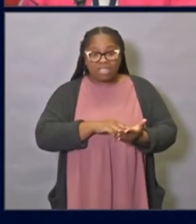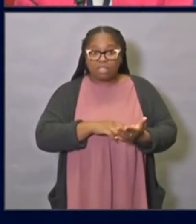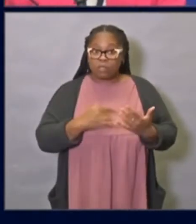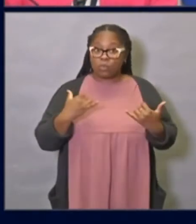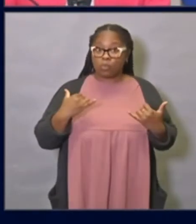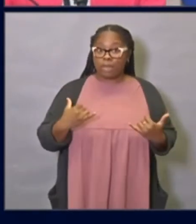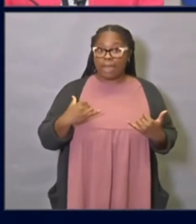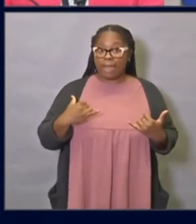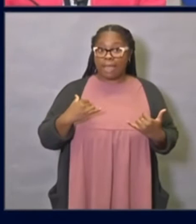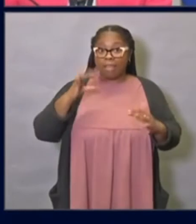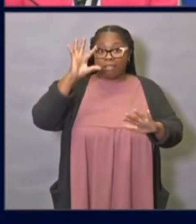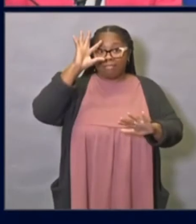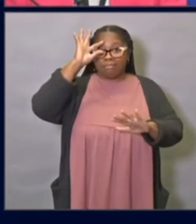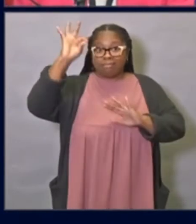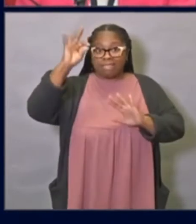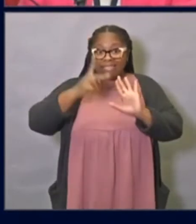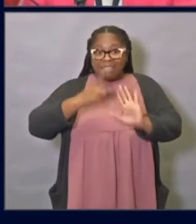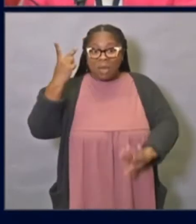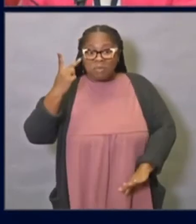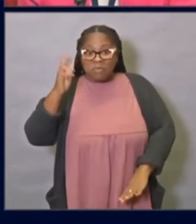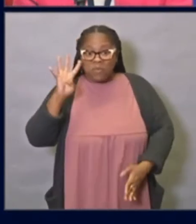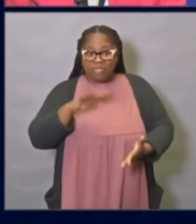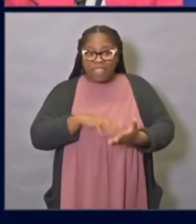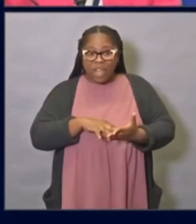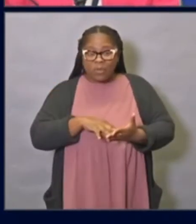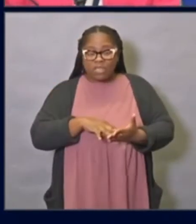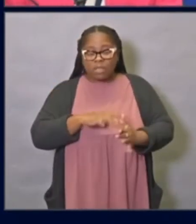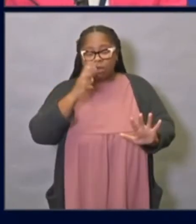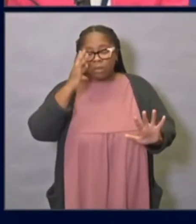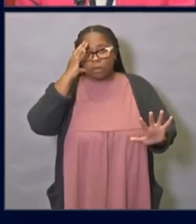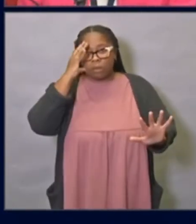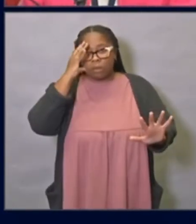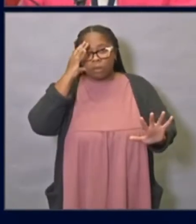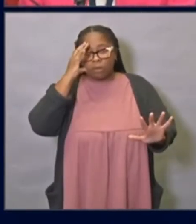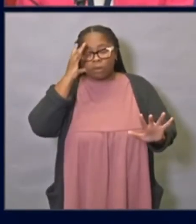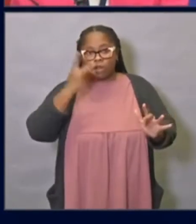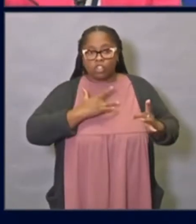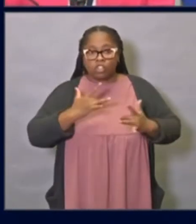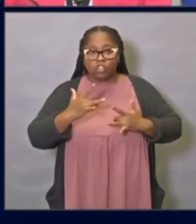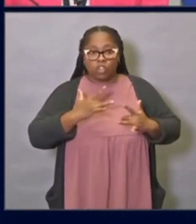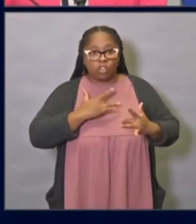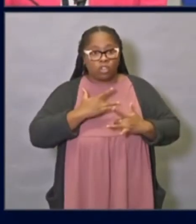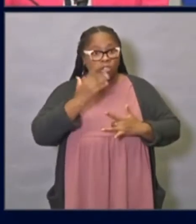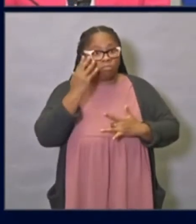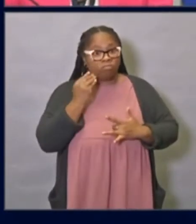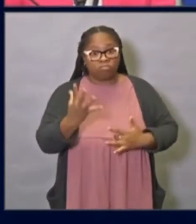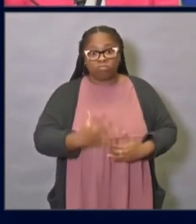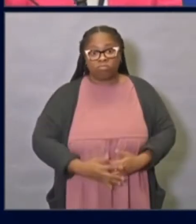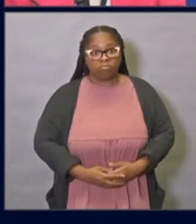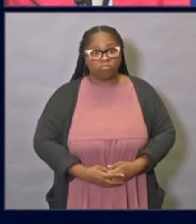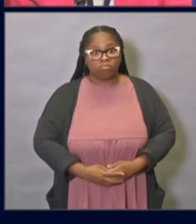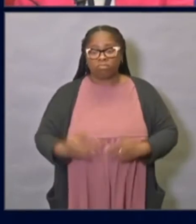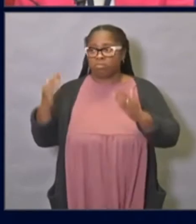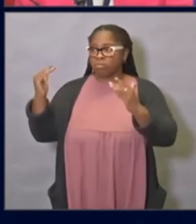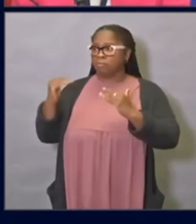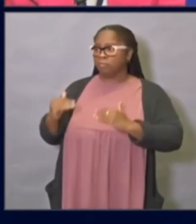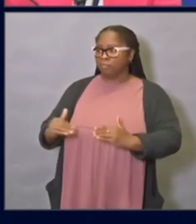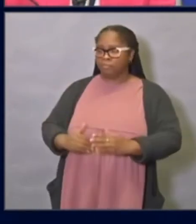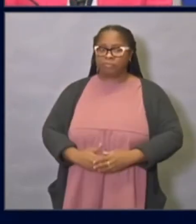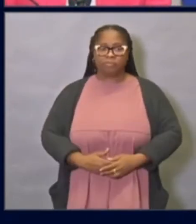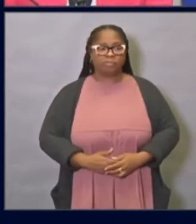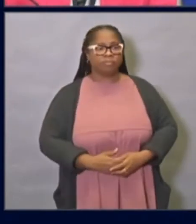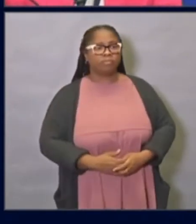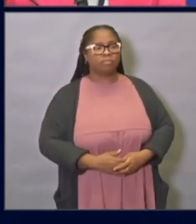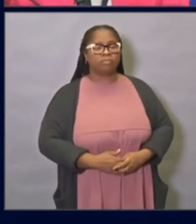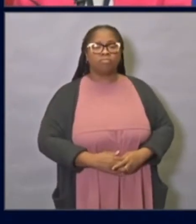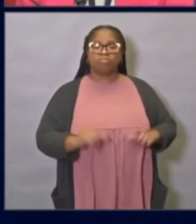we're almost at 4,000 cases. I cannot stress enough how concerning this is. Next slide. This slide